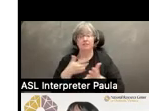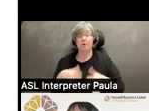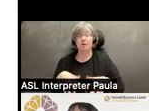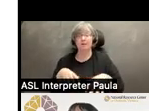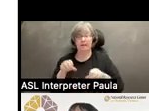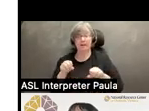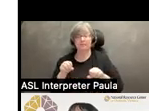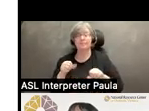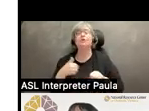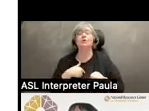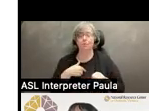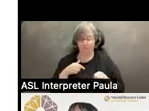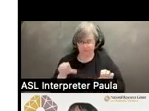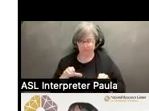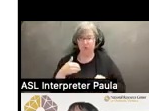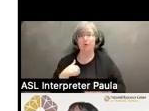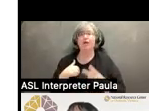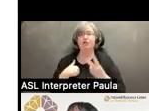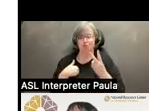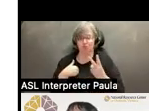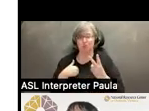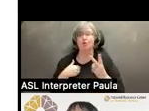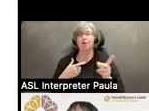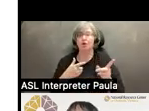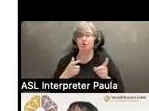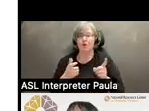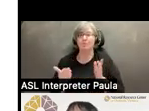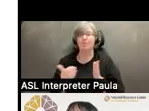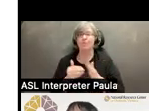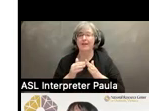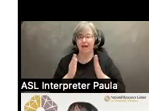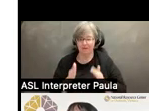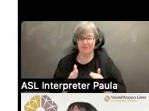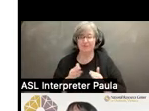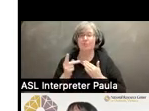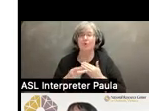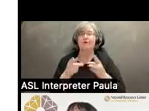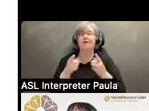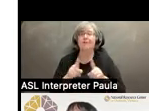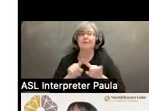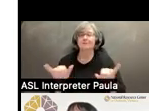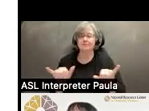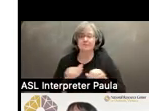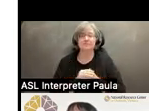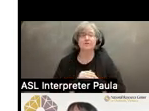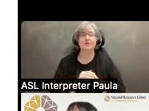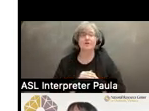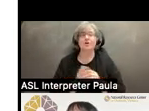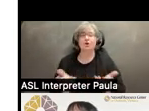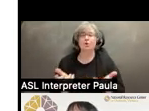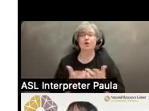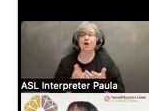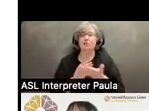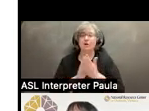on. So we did that. So we had 2 rapid rehousing programs that we ran concurrently. And then we combined them into